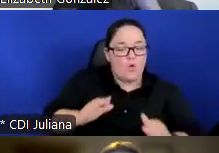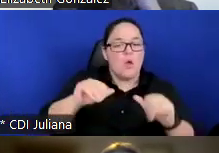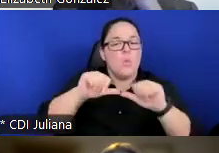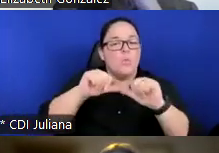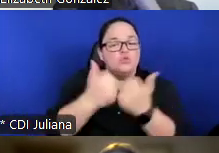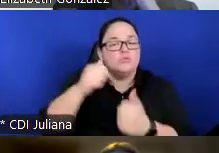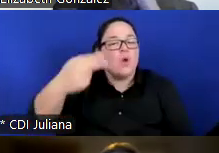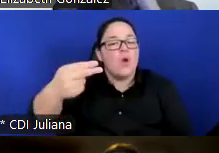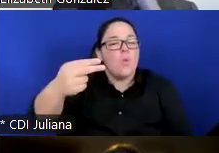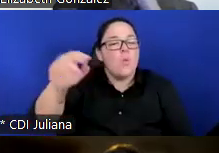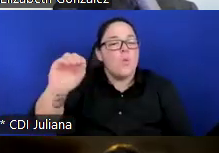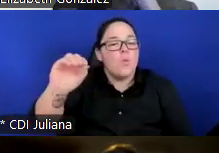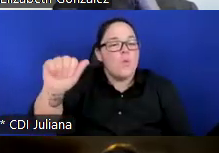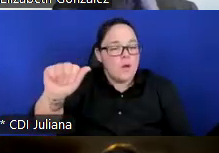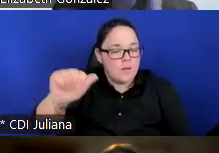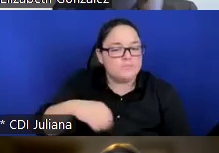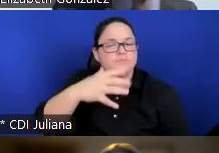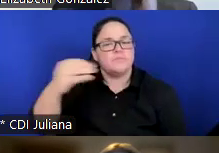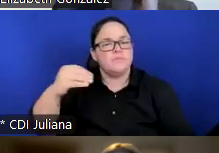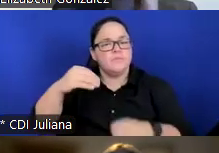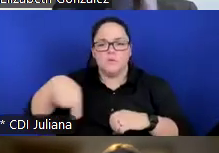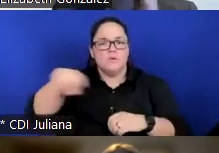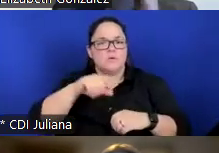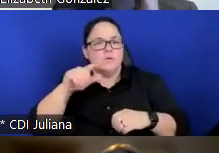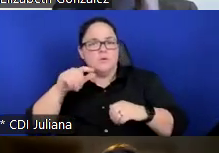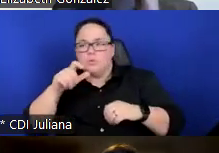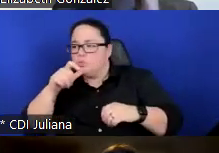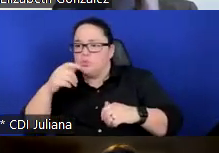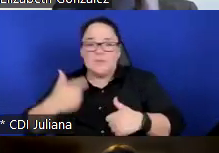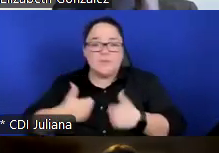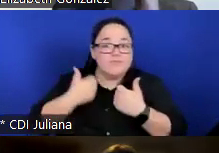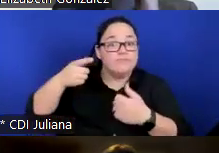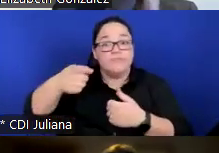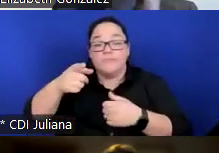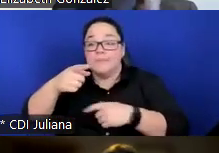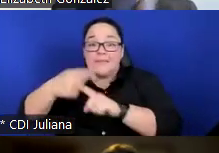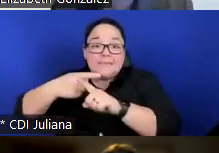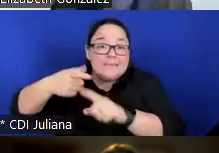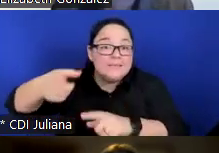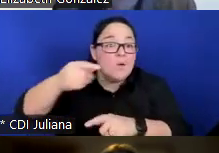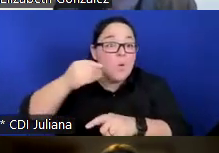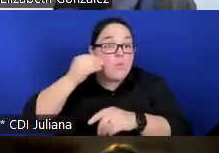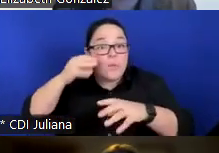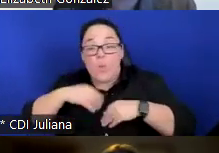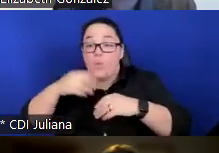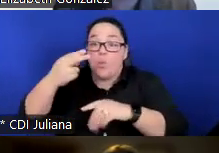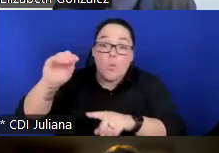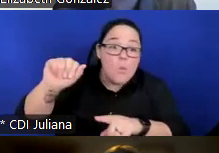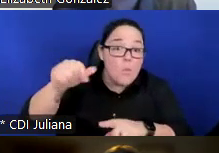homeowners associations may be facing issues after the fire disaster and what they can